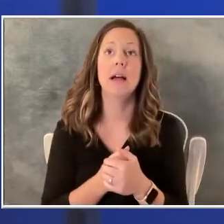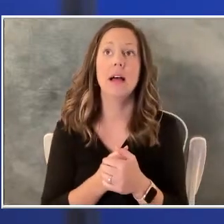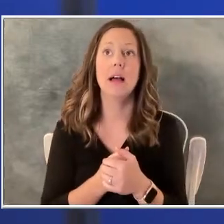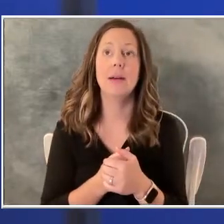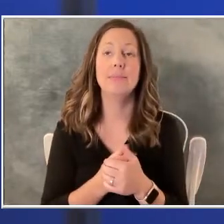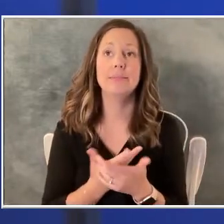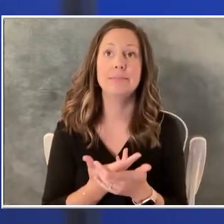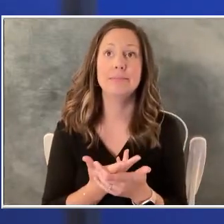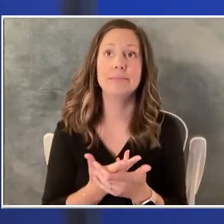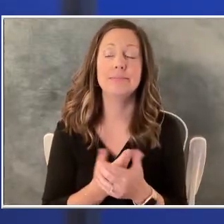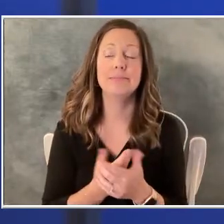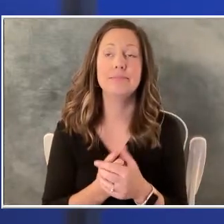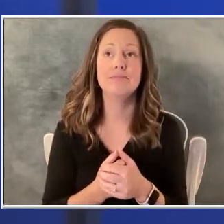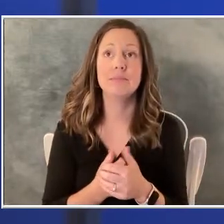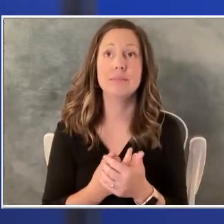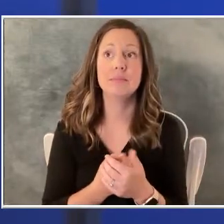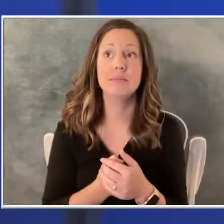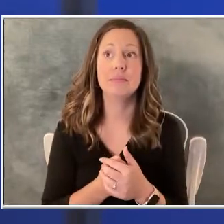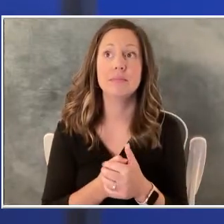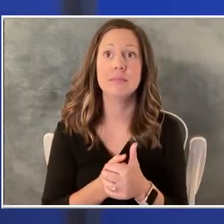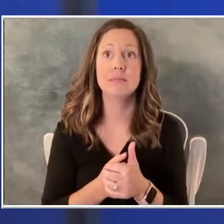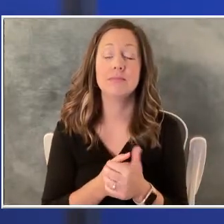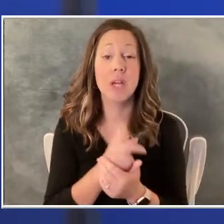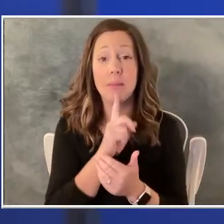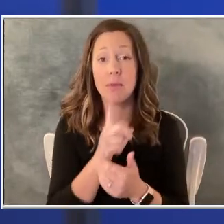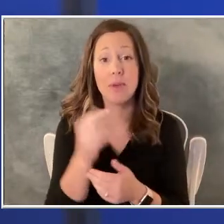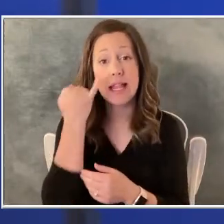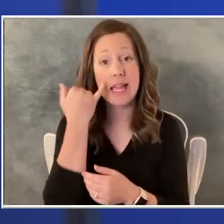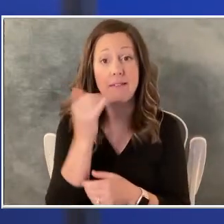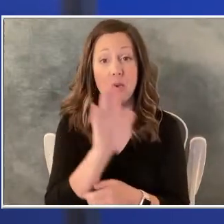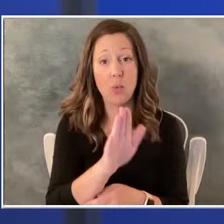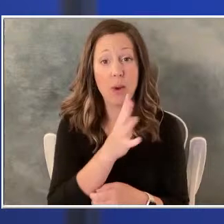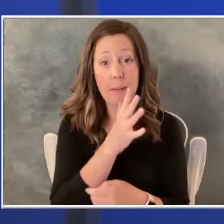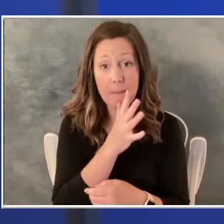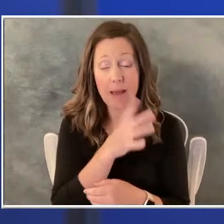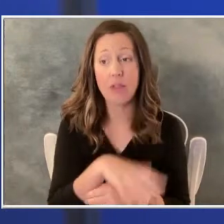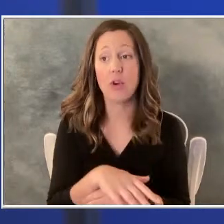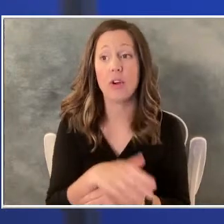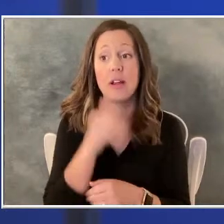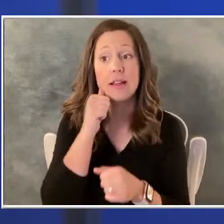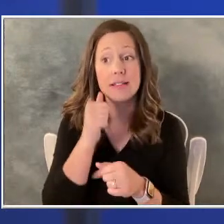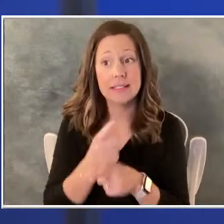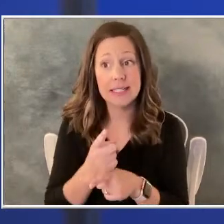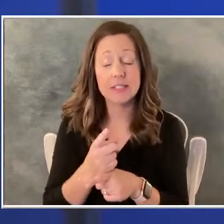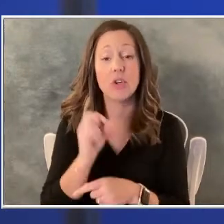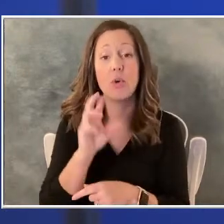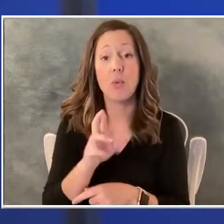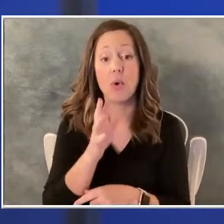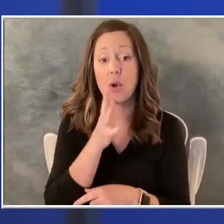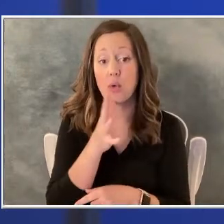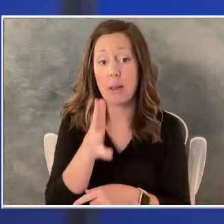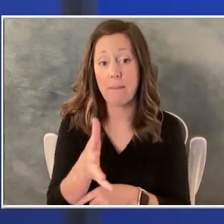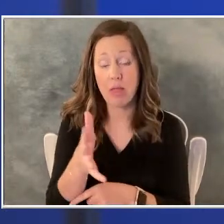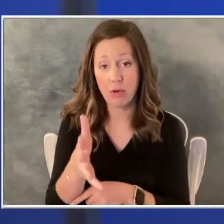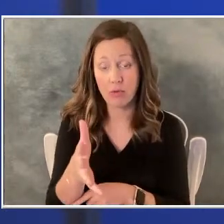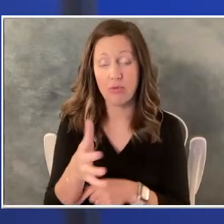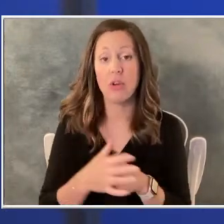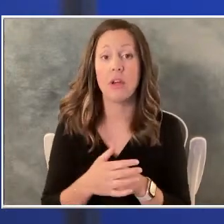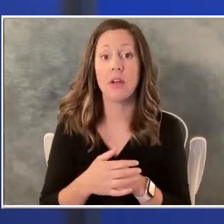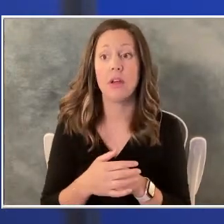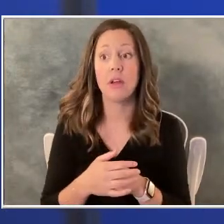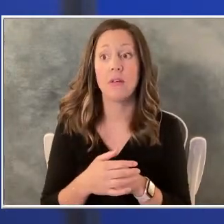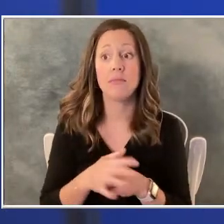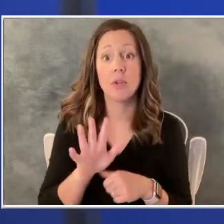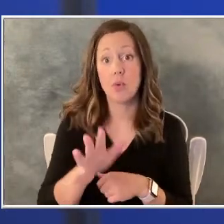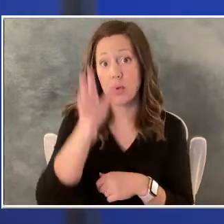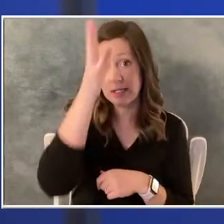Basically, if you had a mother or sister or grandmother, either on your dad's side